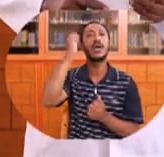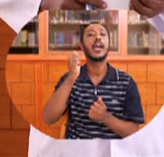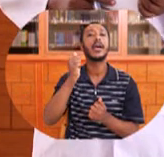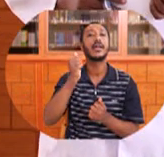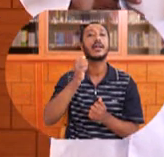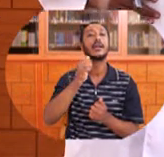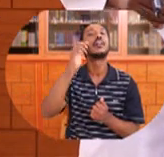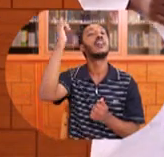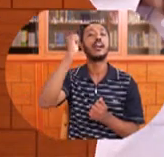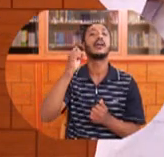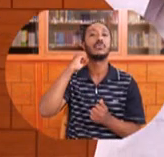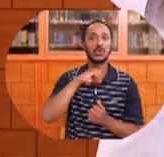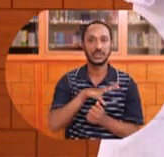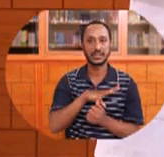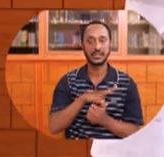pollution,